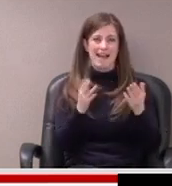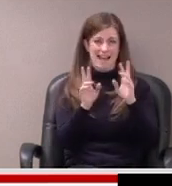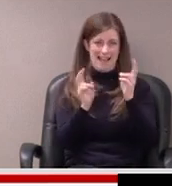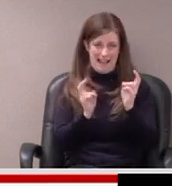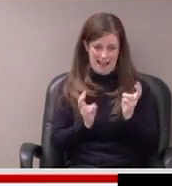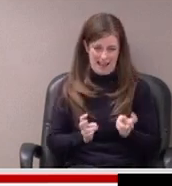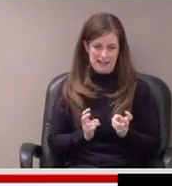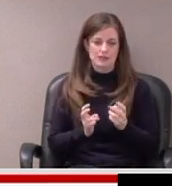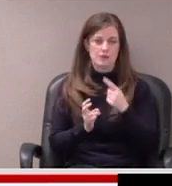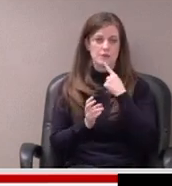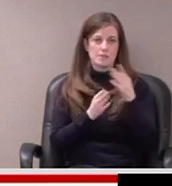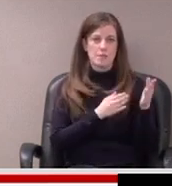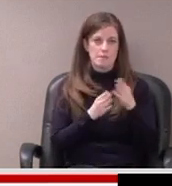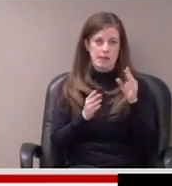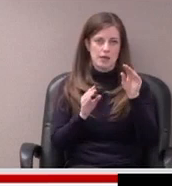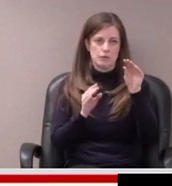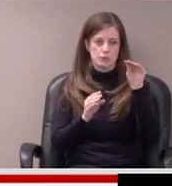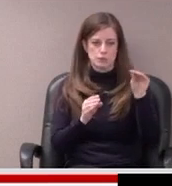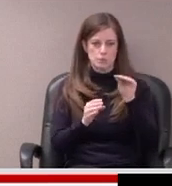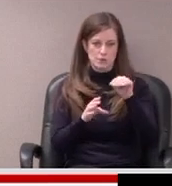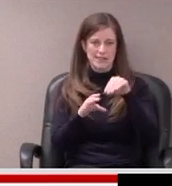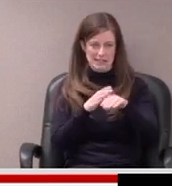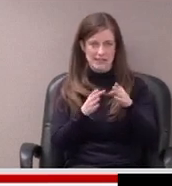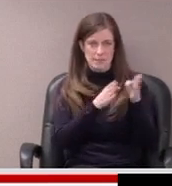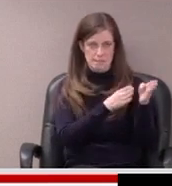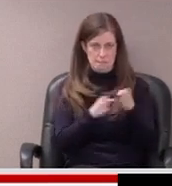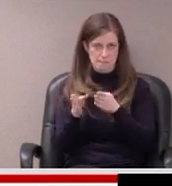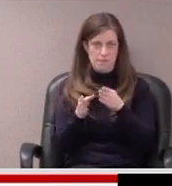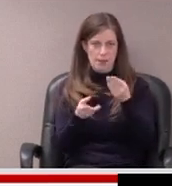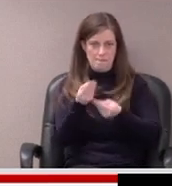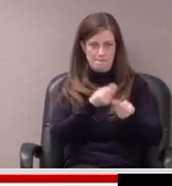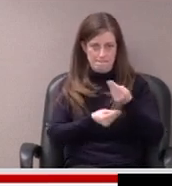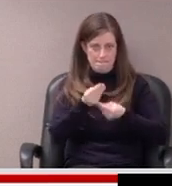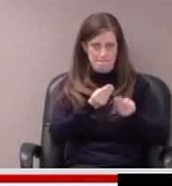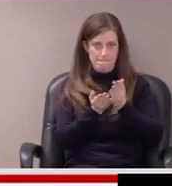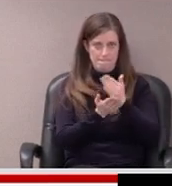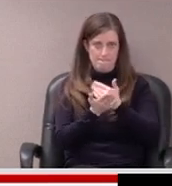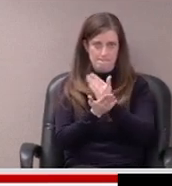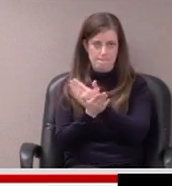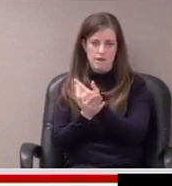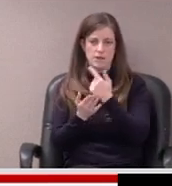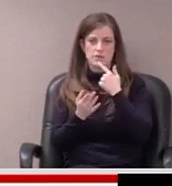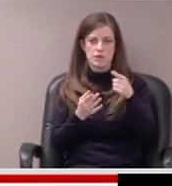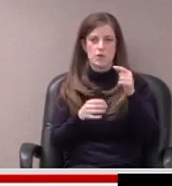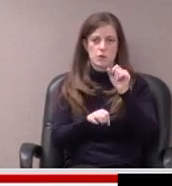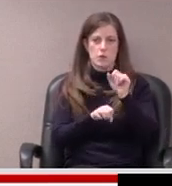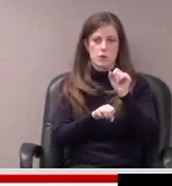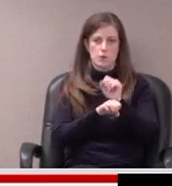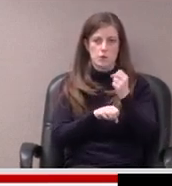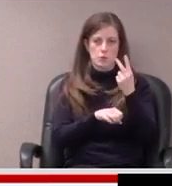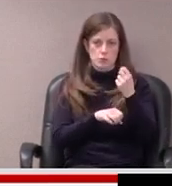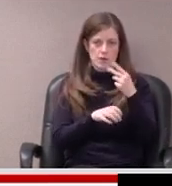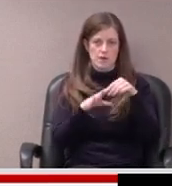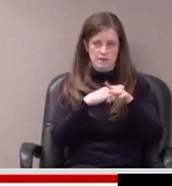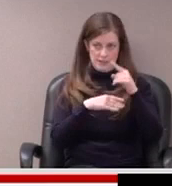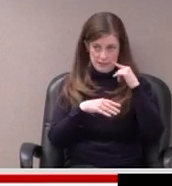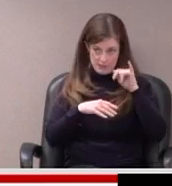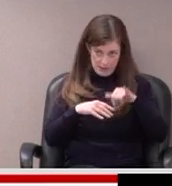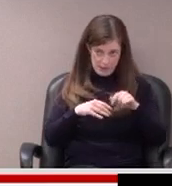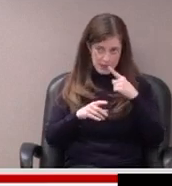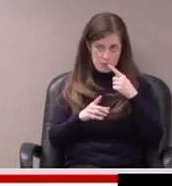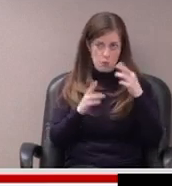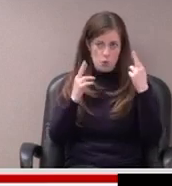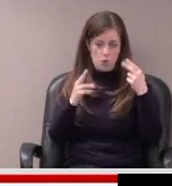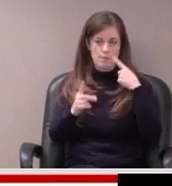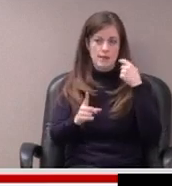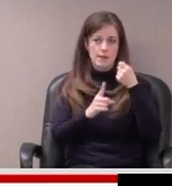put into the tentative budget. May 12th is the work session on the tentative, and we hope to have the impact